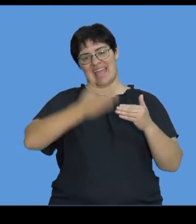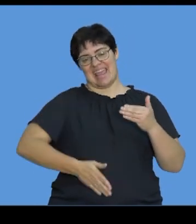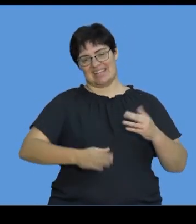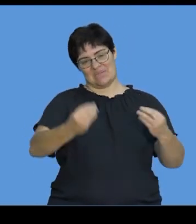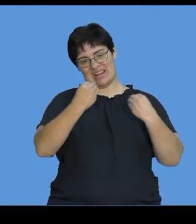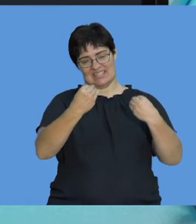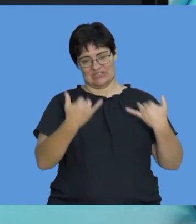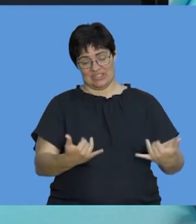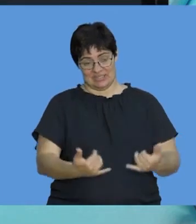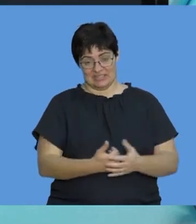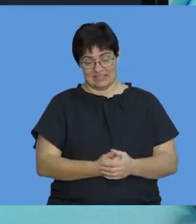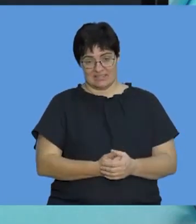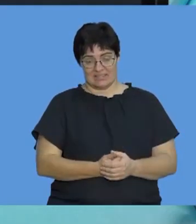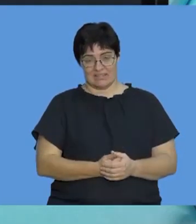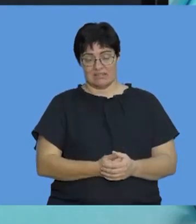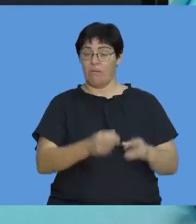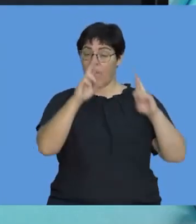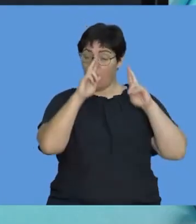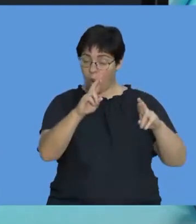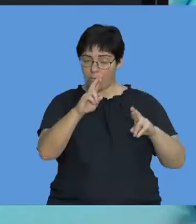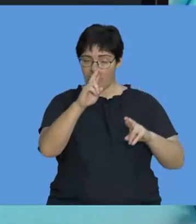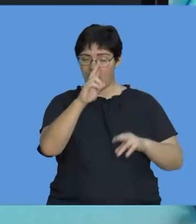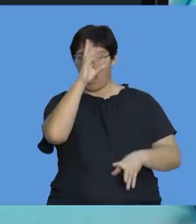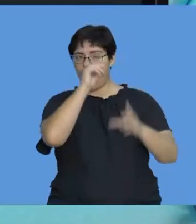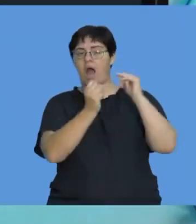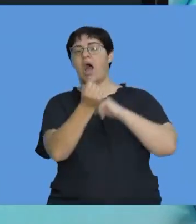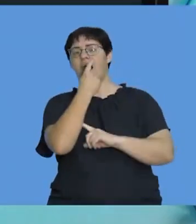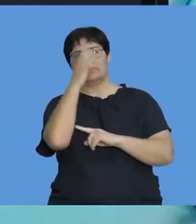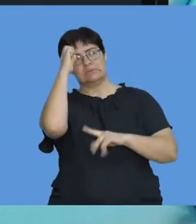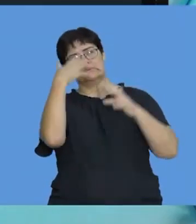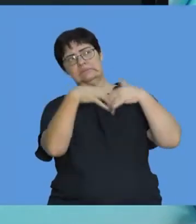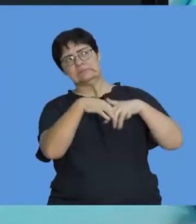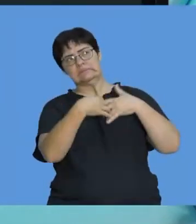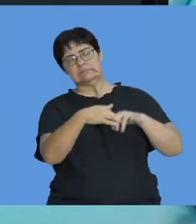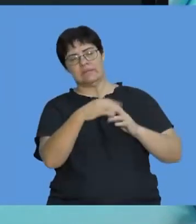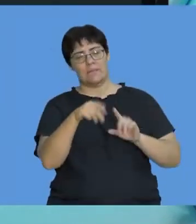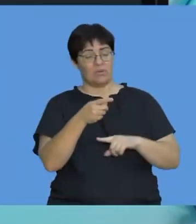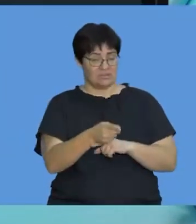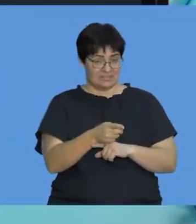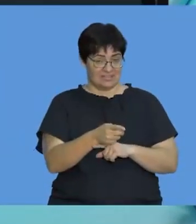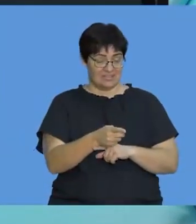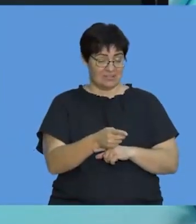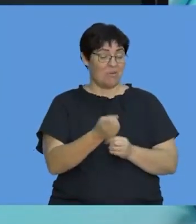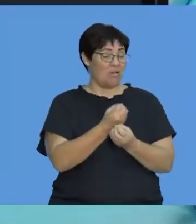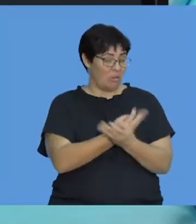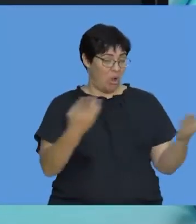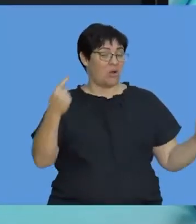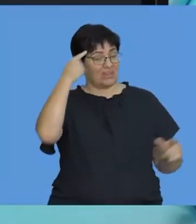that gets us to the end of this lesson. Hopefully you've got it all in and you're going to go and think about